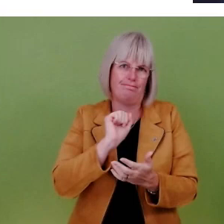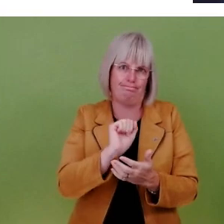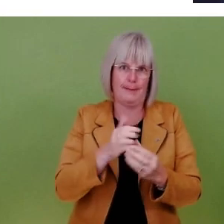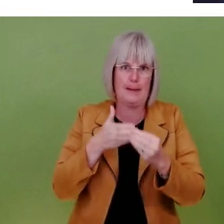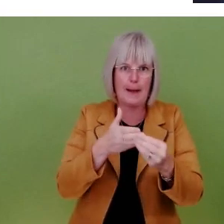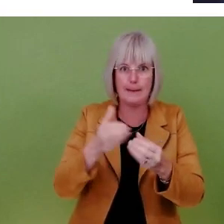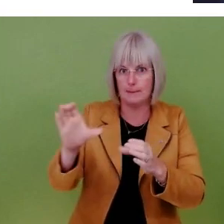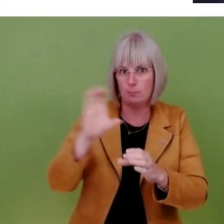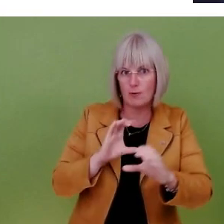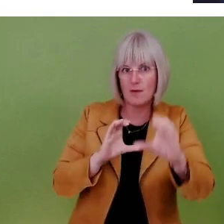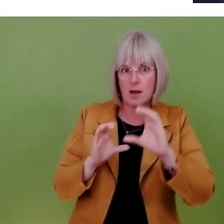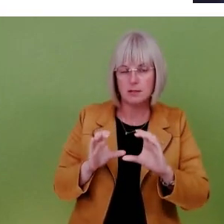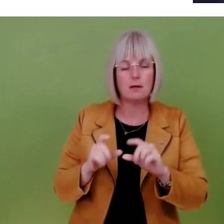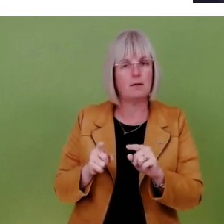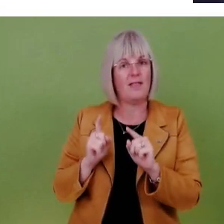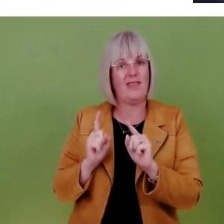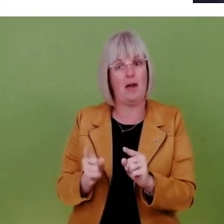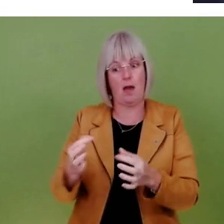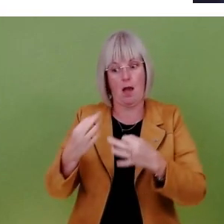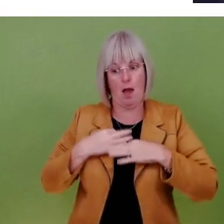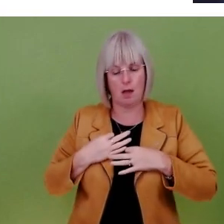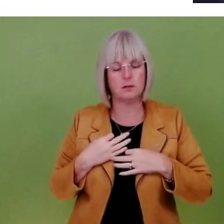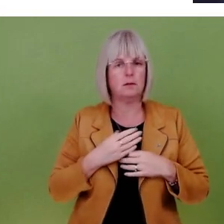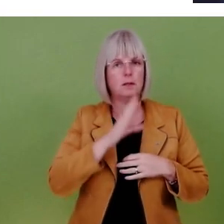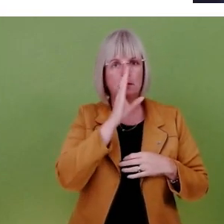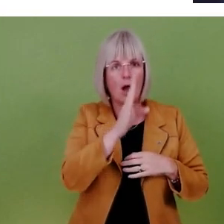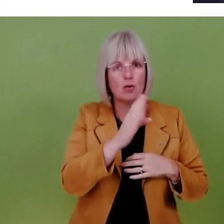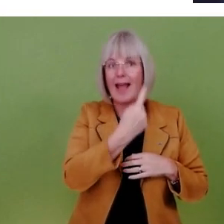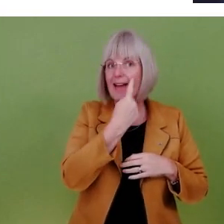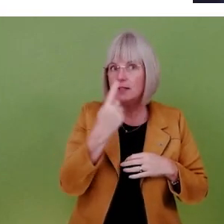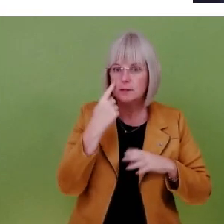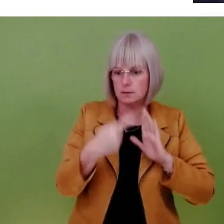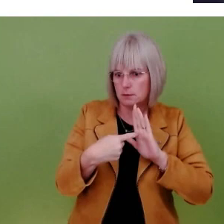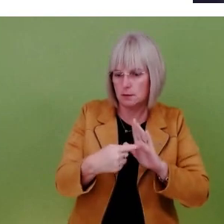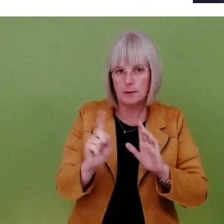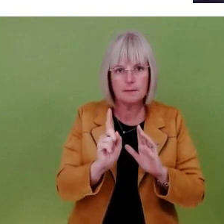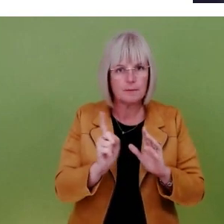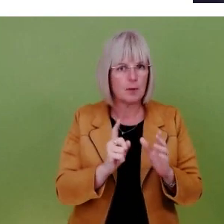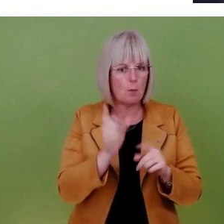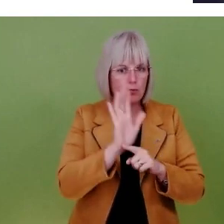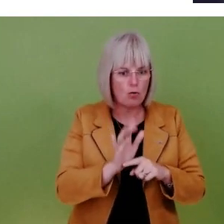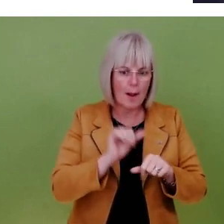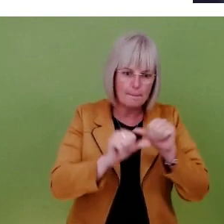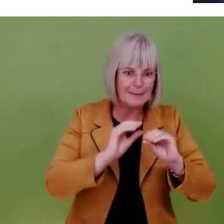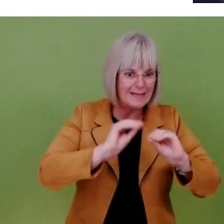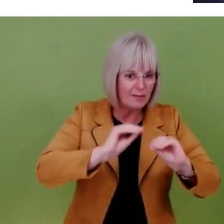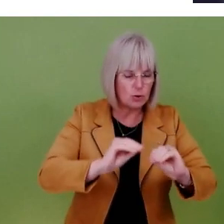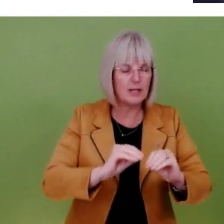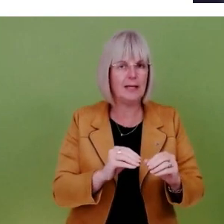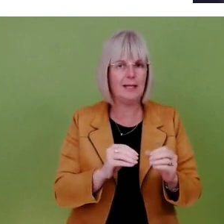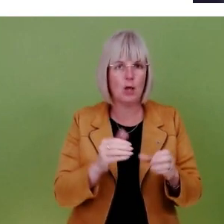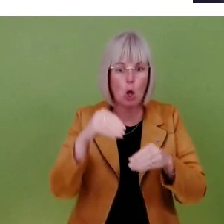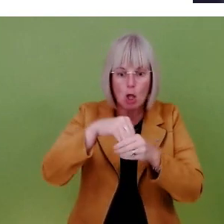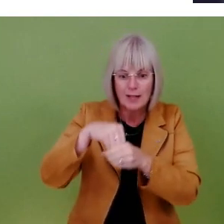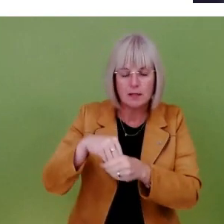us to provide direct evidence for what we're doing, specifically in terms of programme delivery and content in terms of EDI, which gives us a further